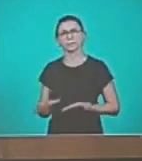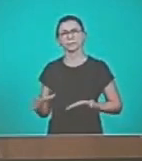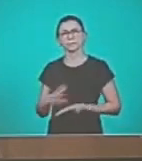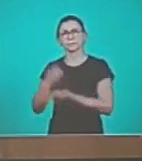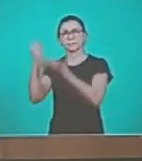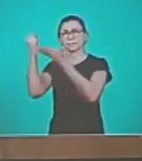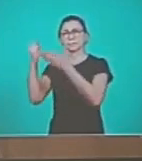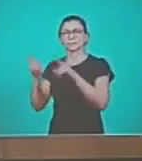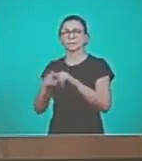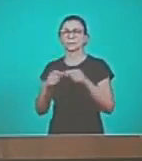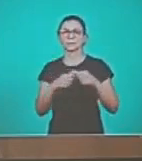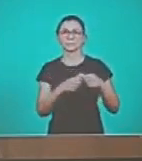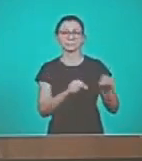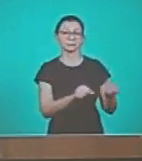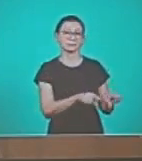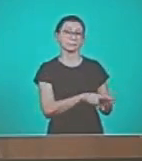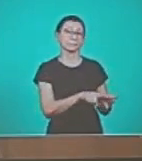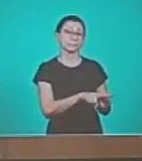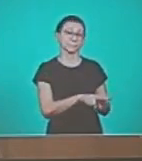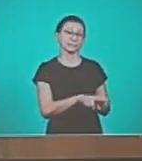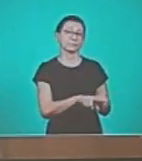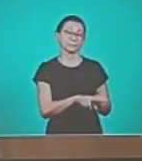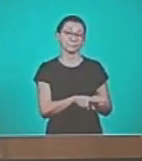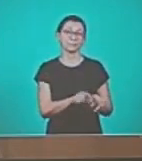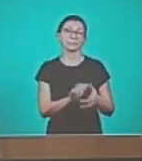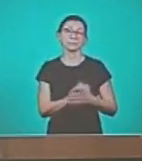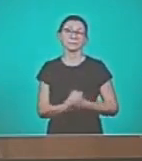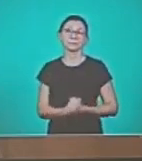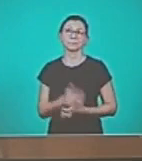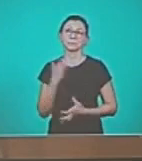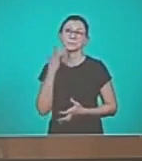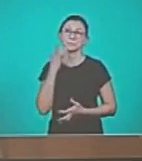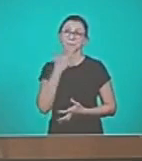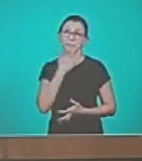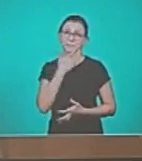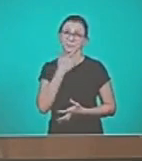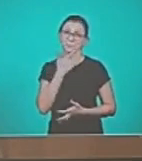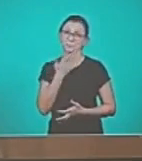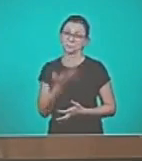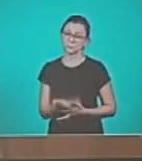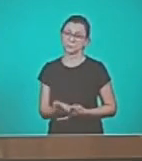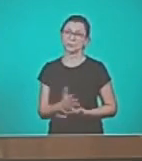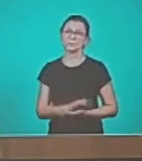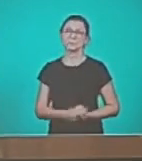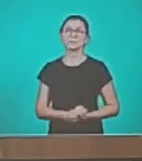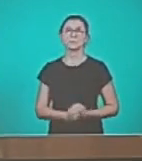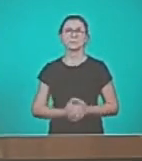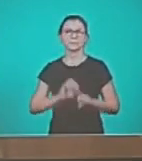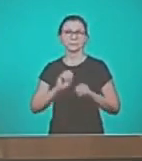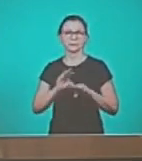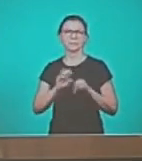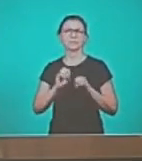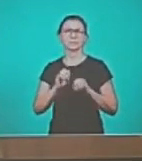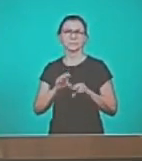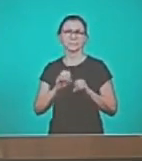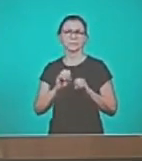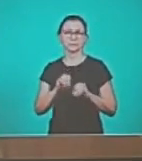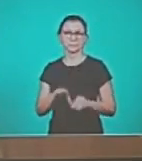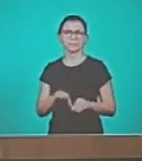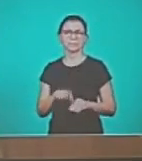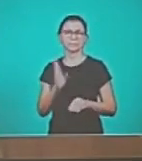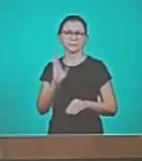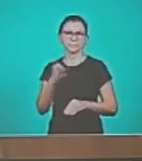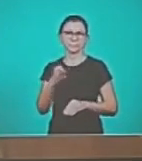to heaven, and also for the ones who are going to remain here on earth. They are going to delight with the teachings that have been